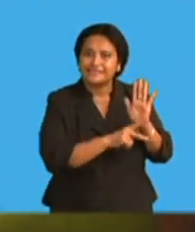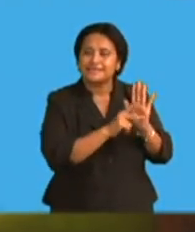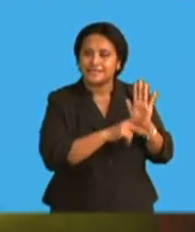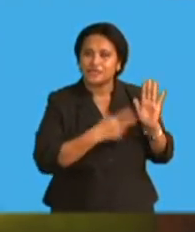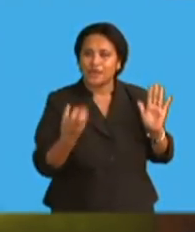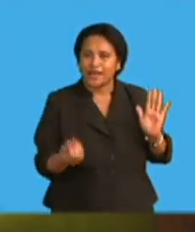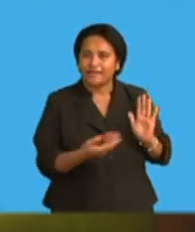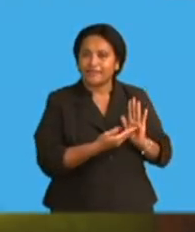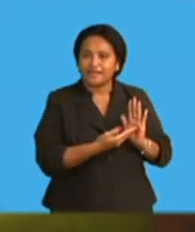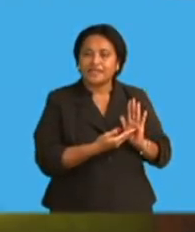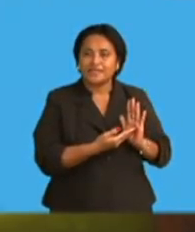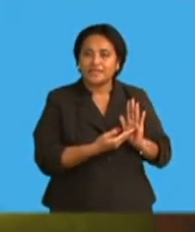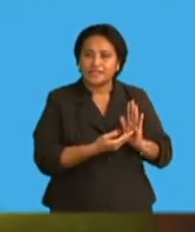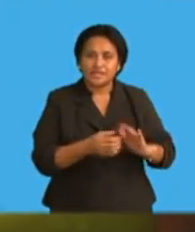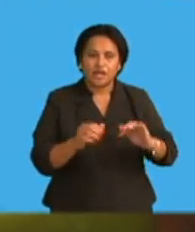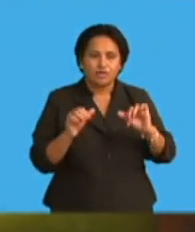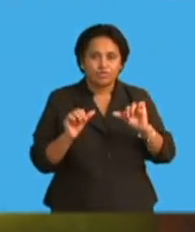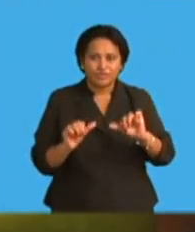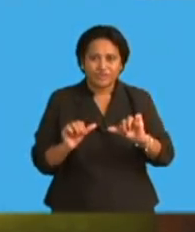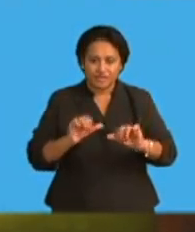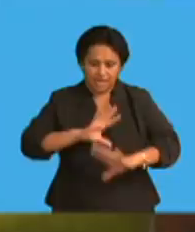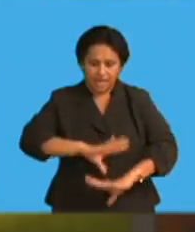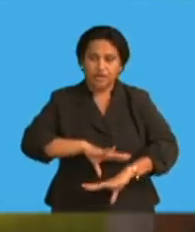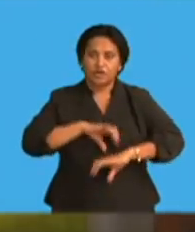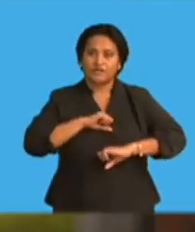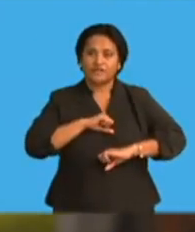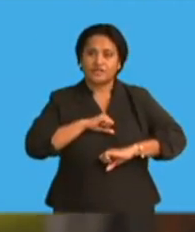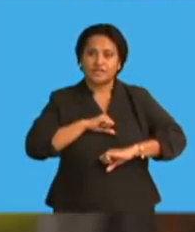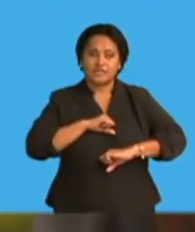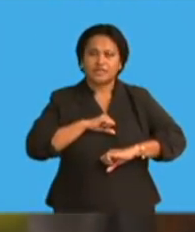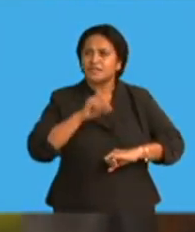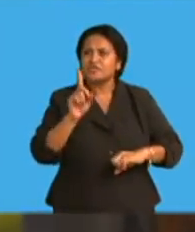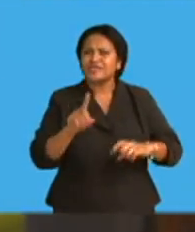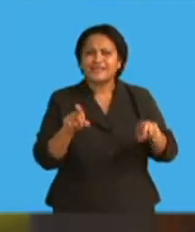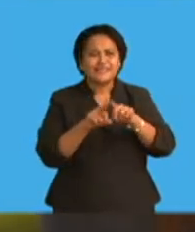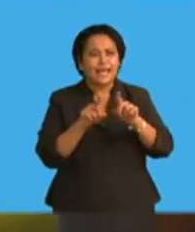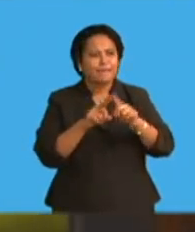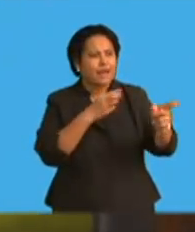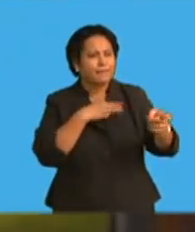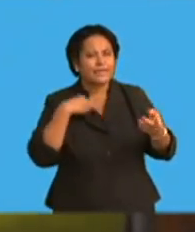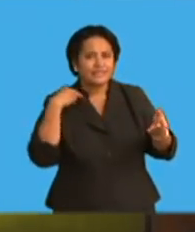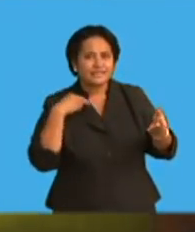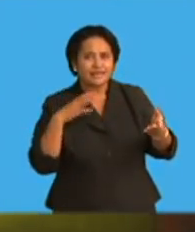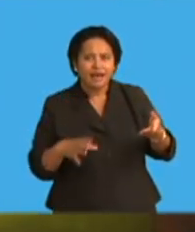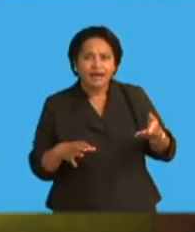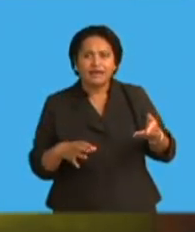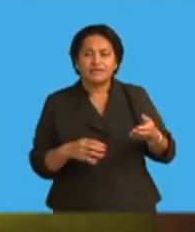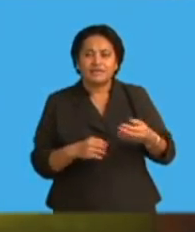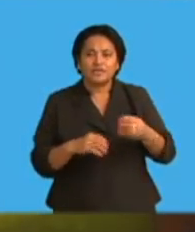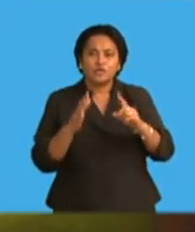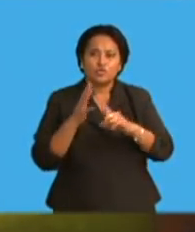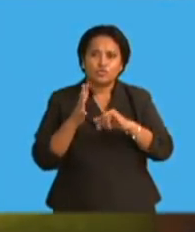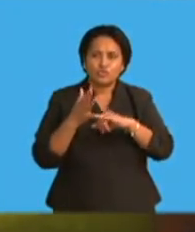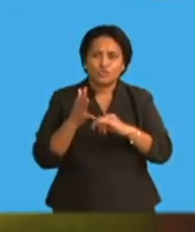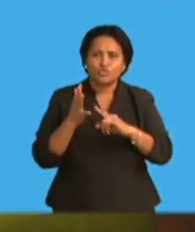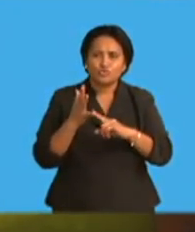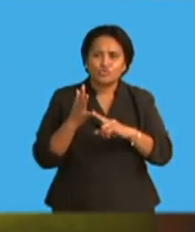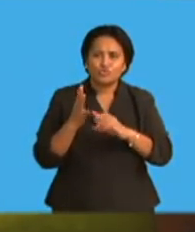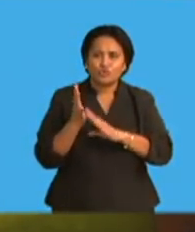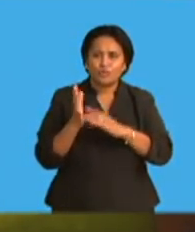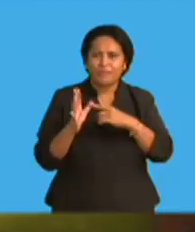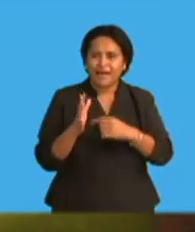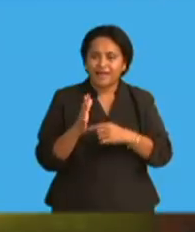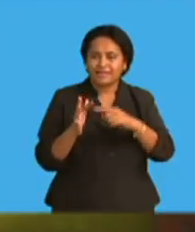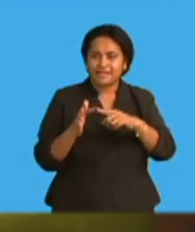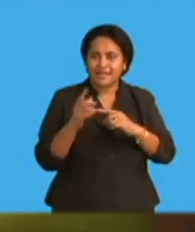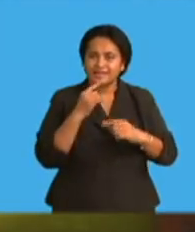it gives them the level of confidence. Today, as the Honourable Usman Martin was talking about, there are a lot of people now who are getting paid rates of salaries they've